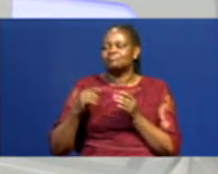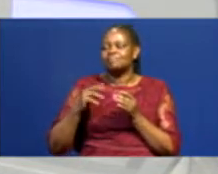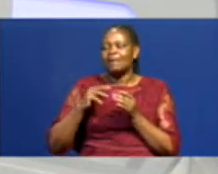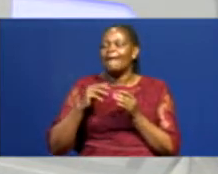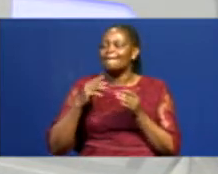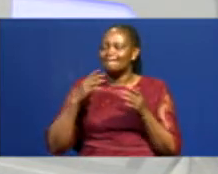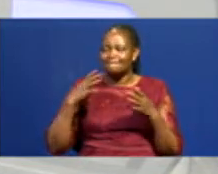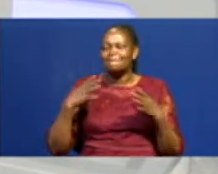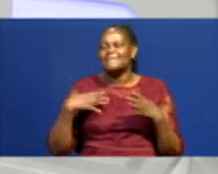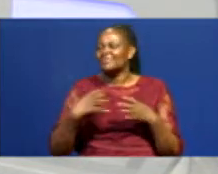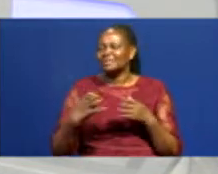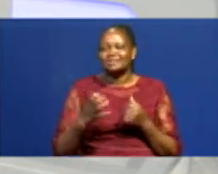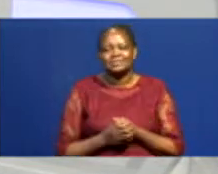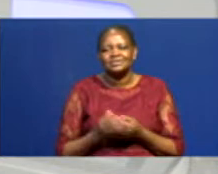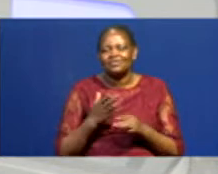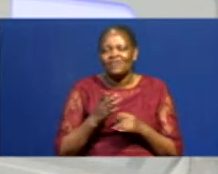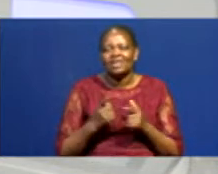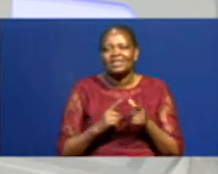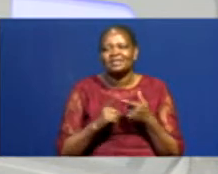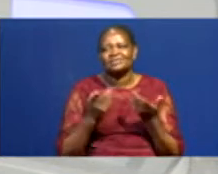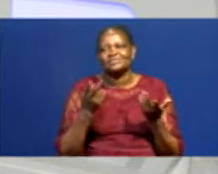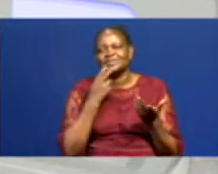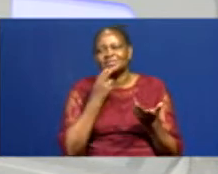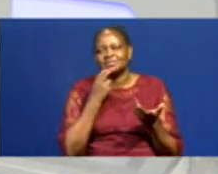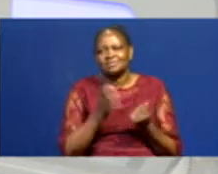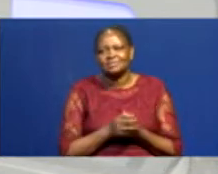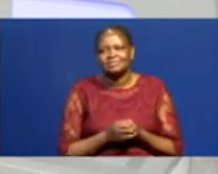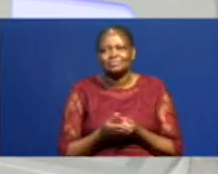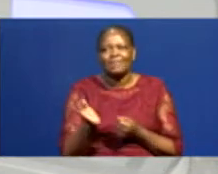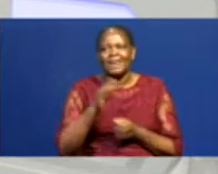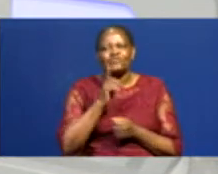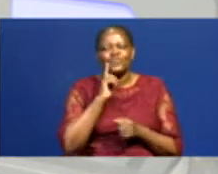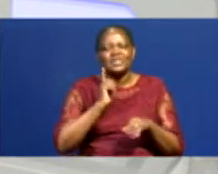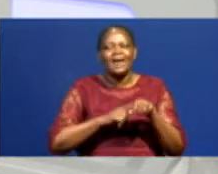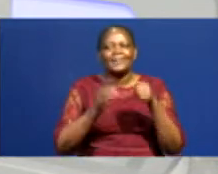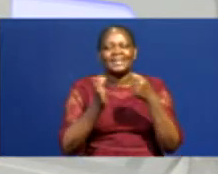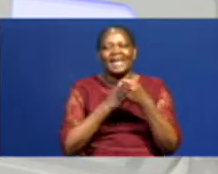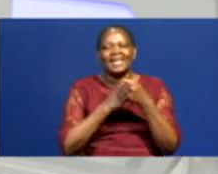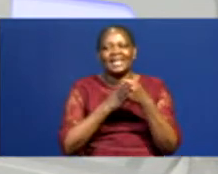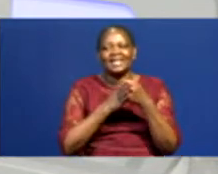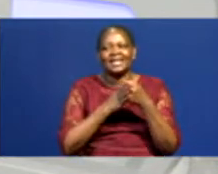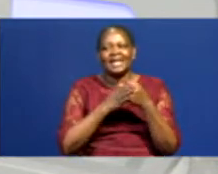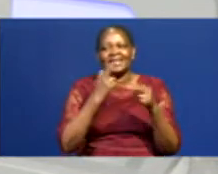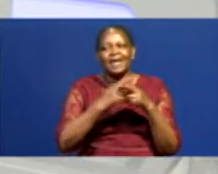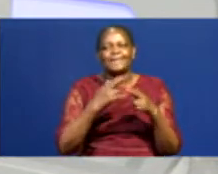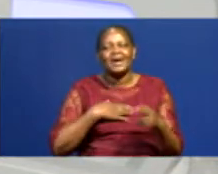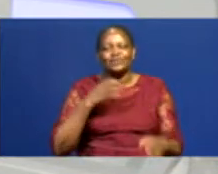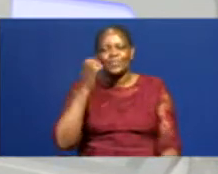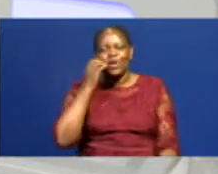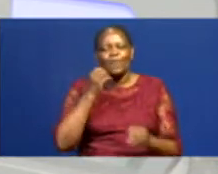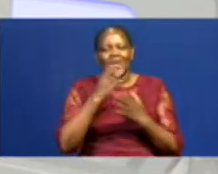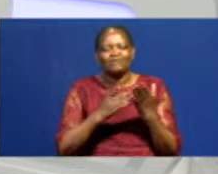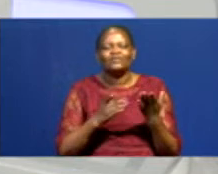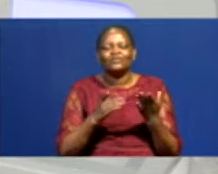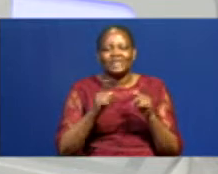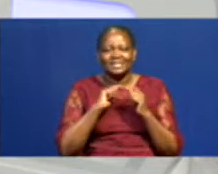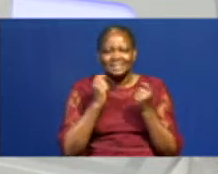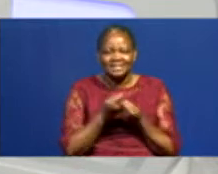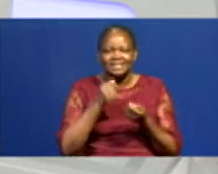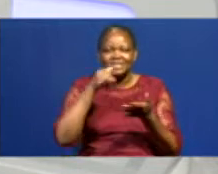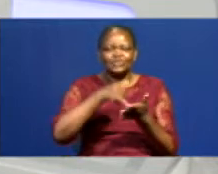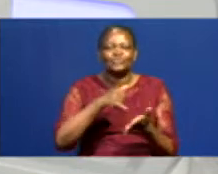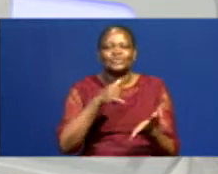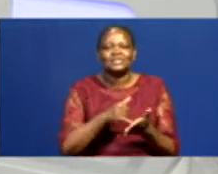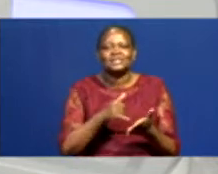off. Yes. We'll be back tomorrow at 9. My name is Tom Mboya on behalf of the entire team,